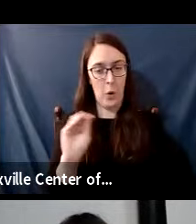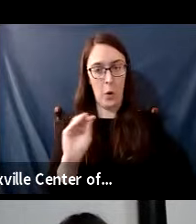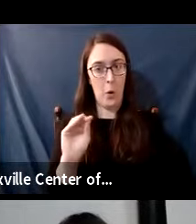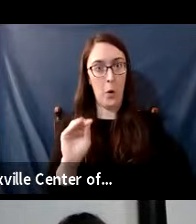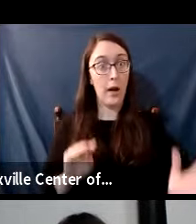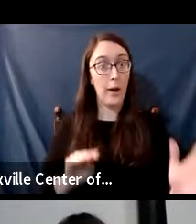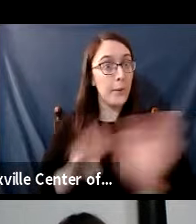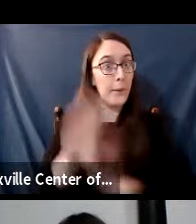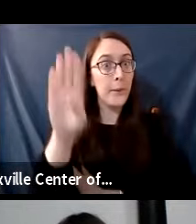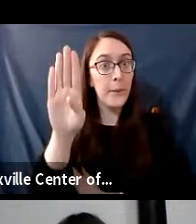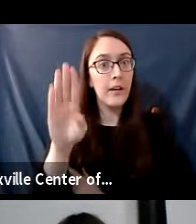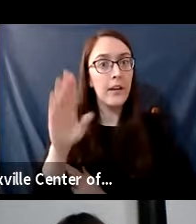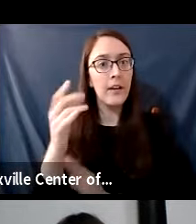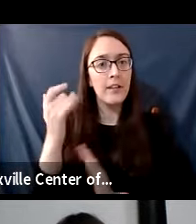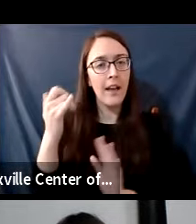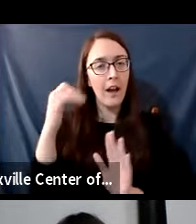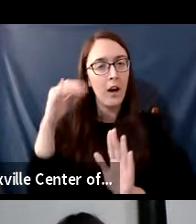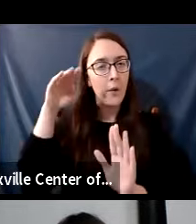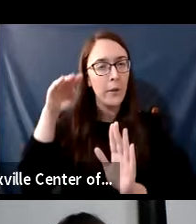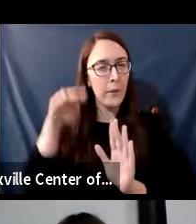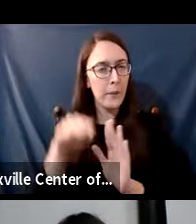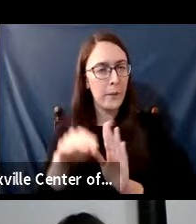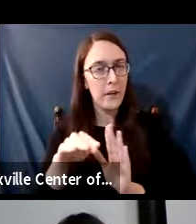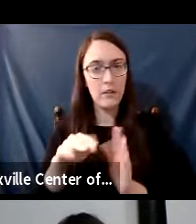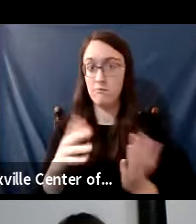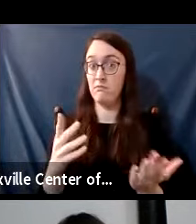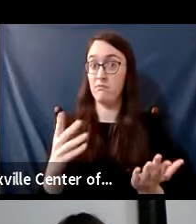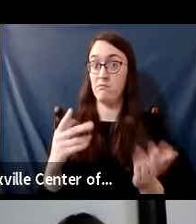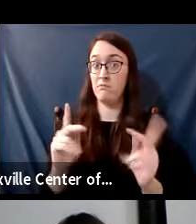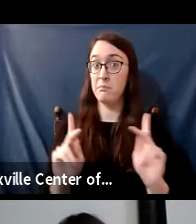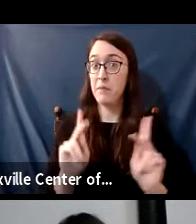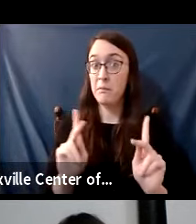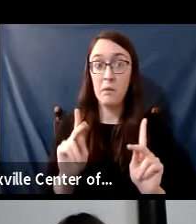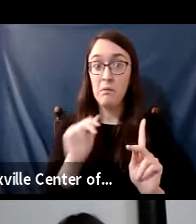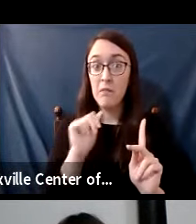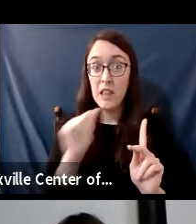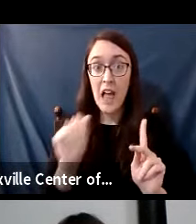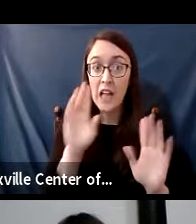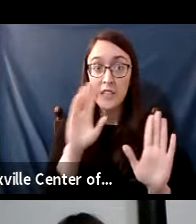fact that it has gone down is not what many people expected to see.